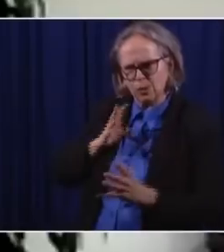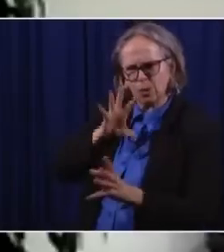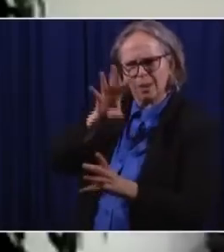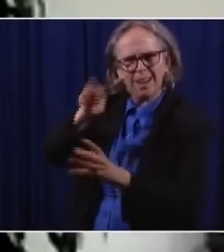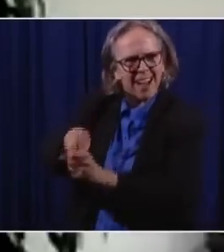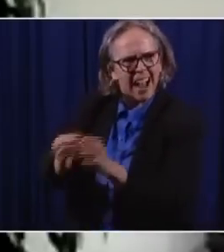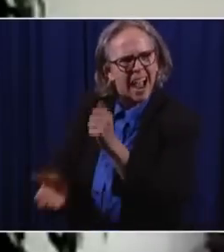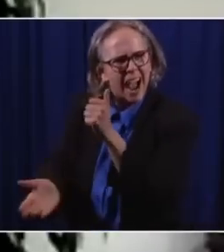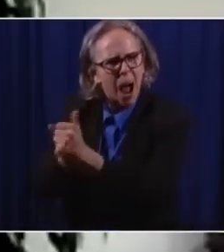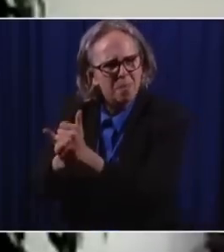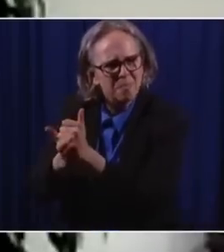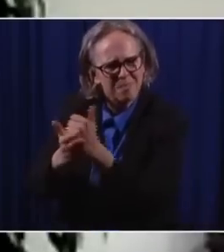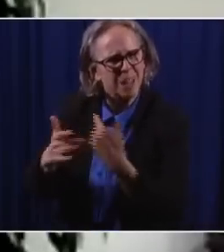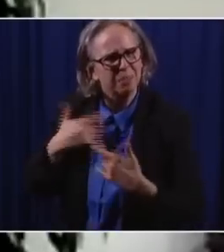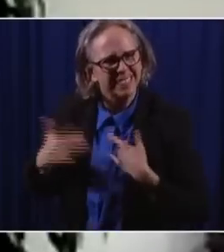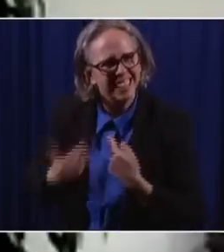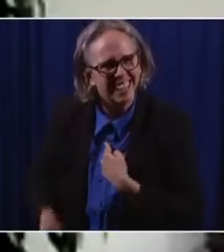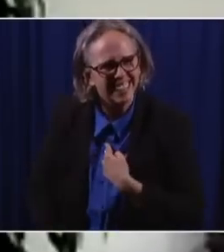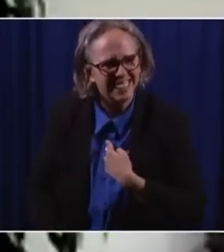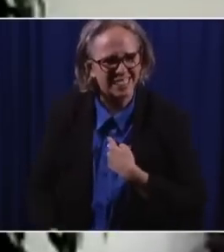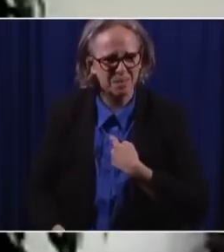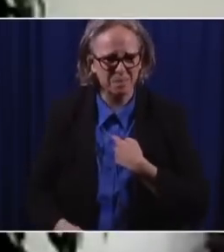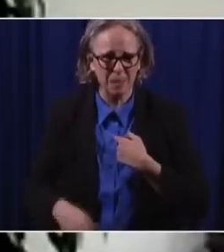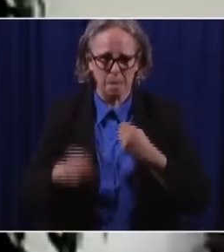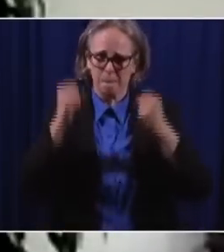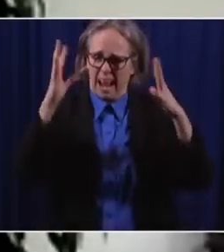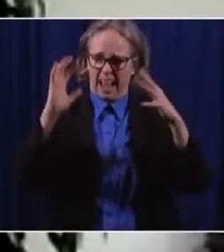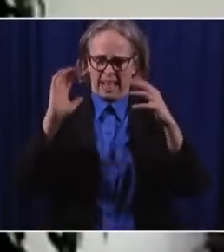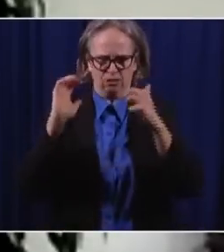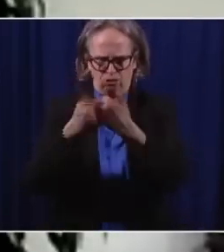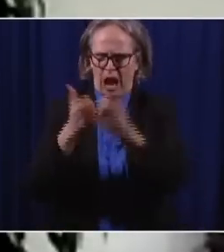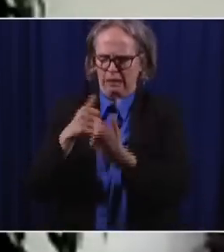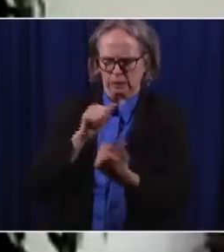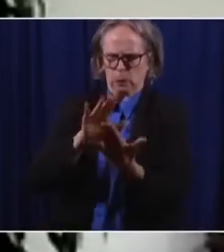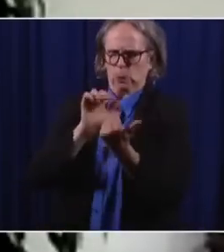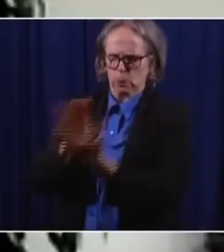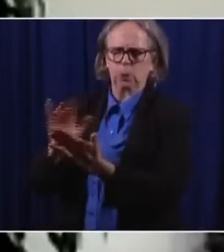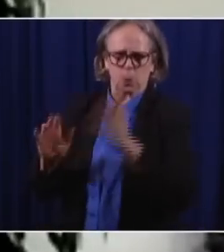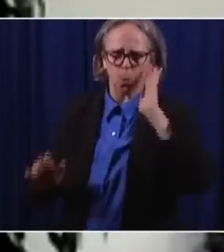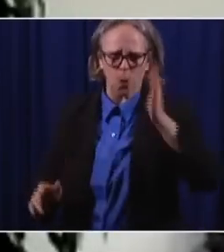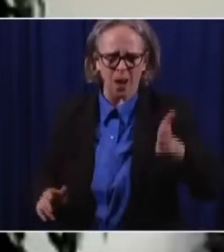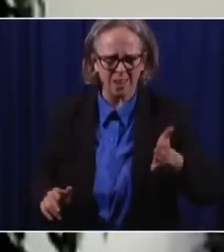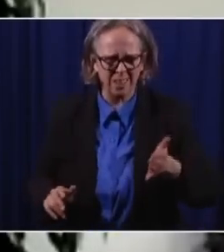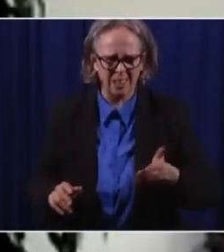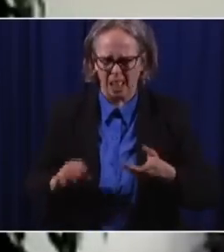There is no doubt we are heading into a tough chapter. But as the governor has said,